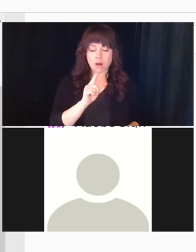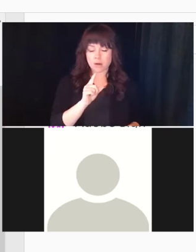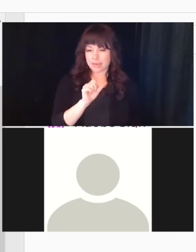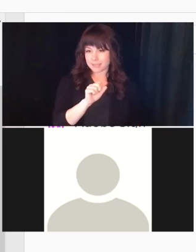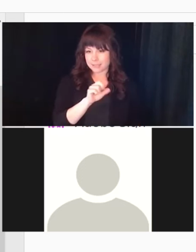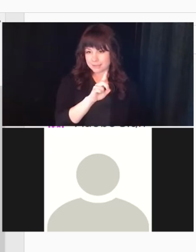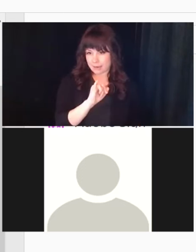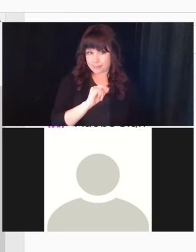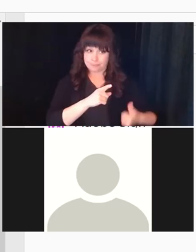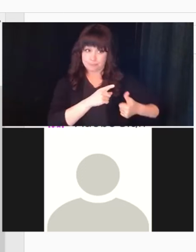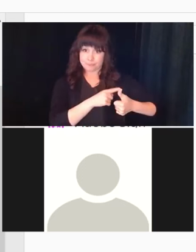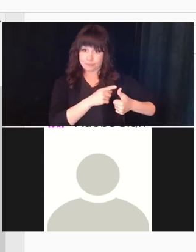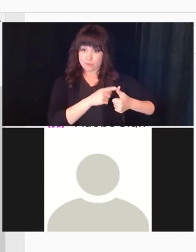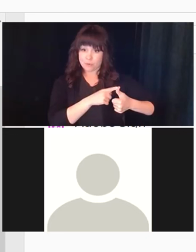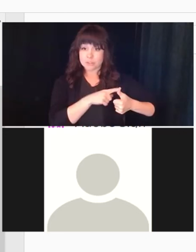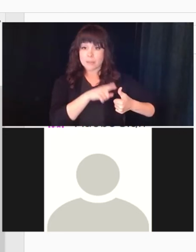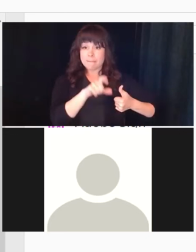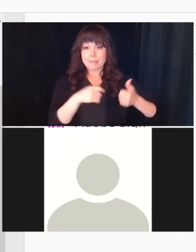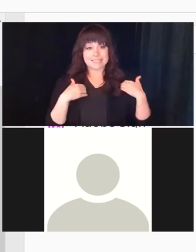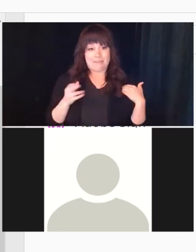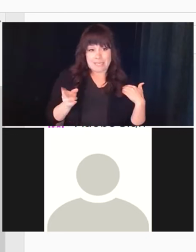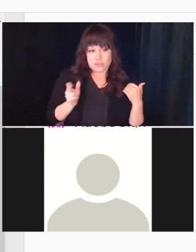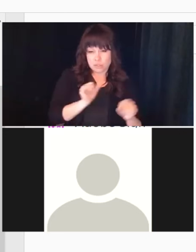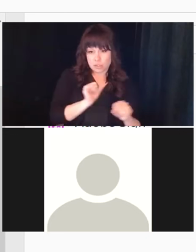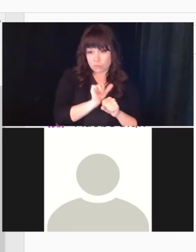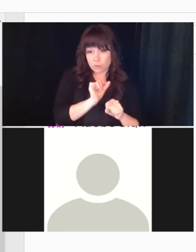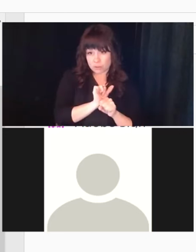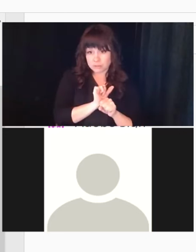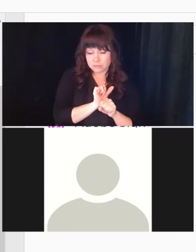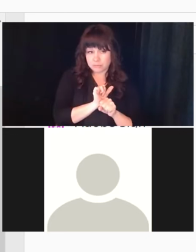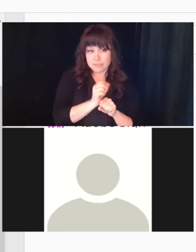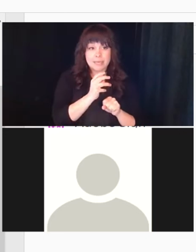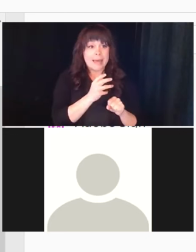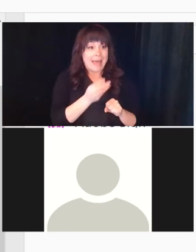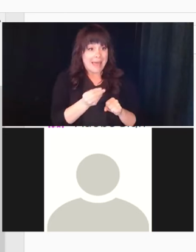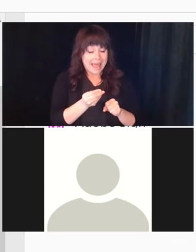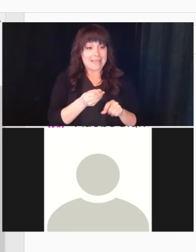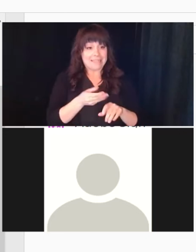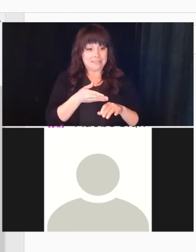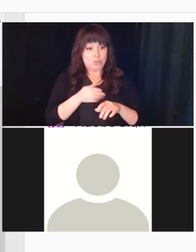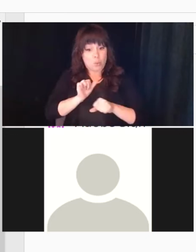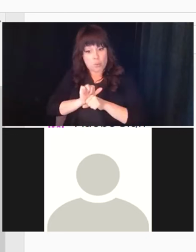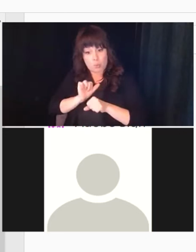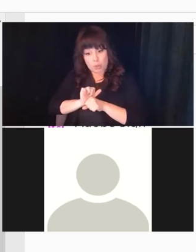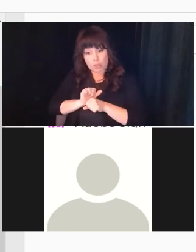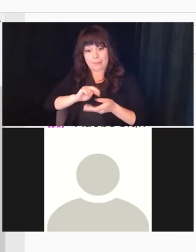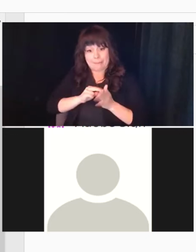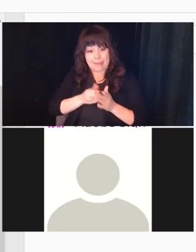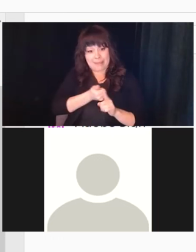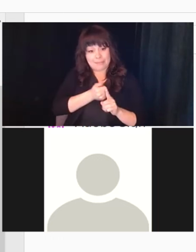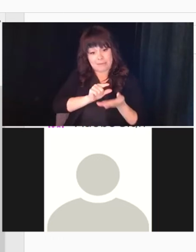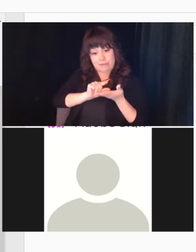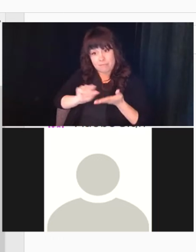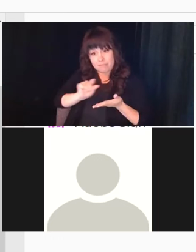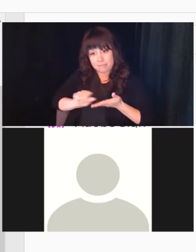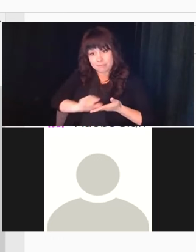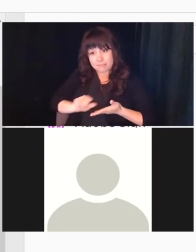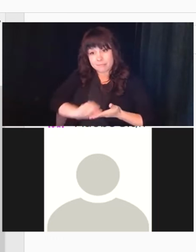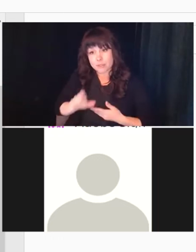have a history of work and, as a result of that work, paid Social Security taxes over their working